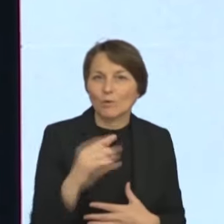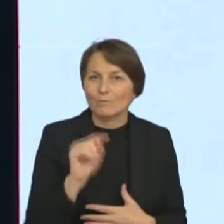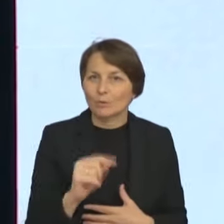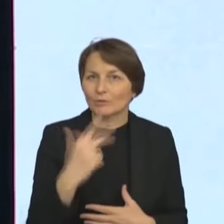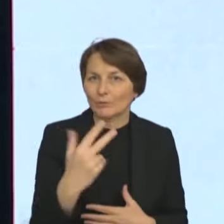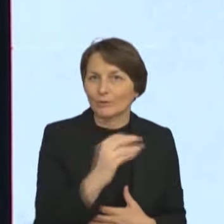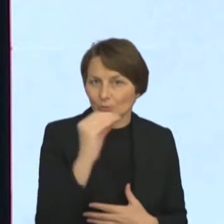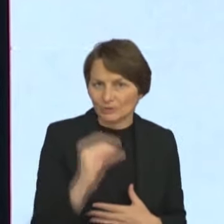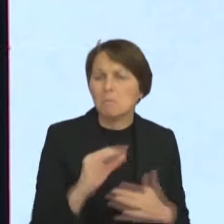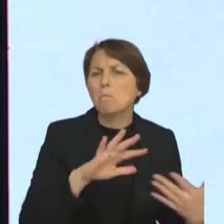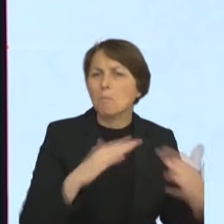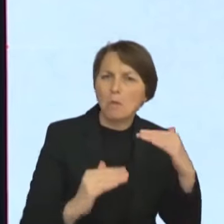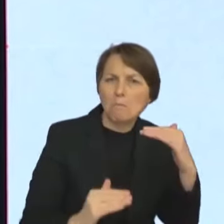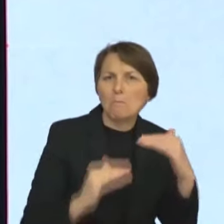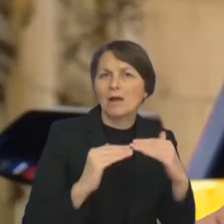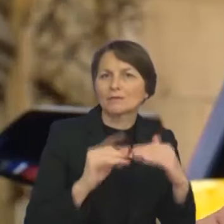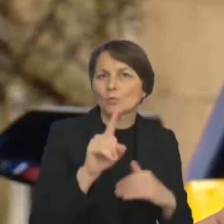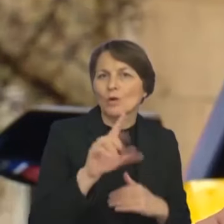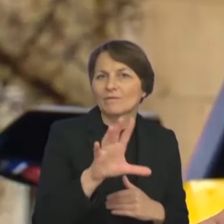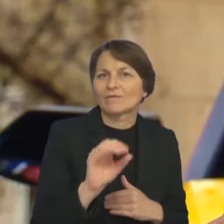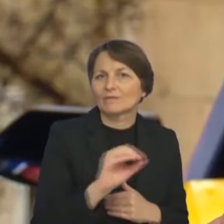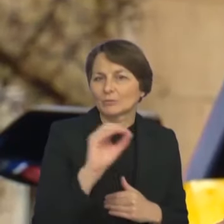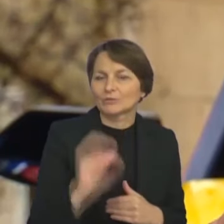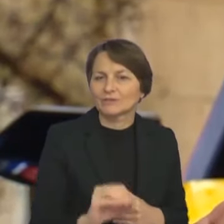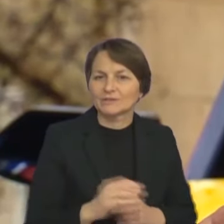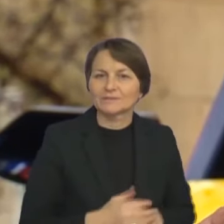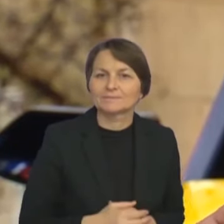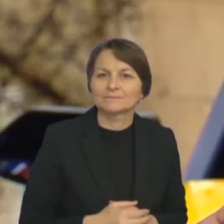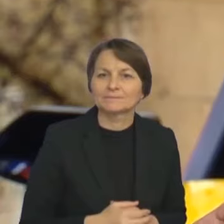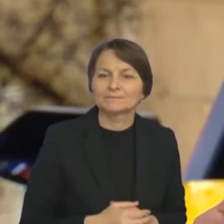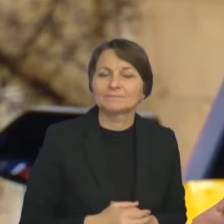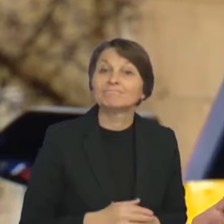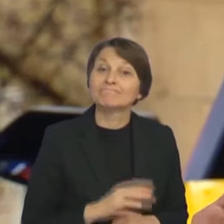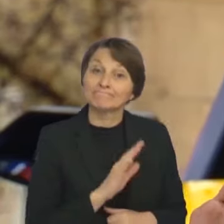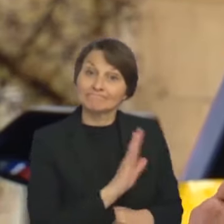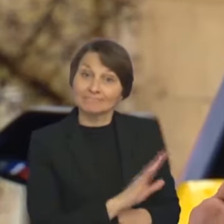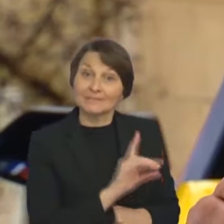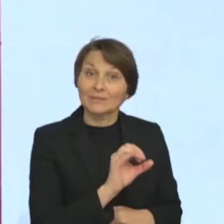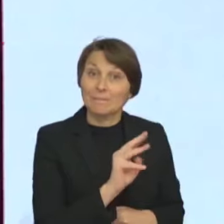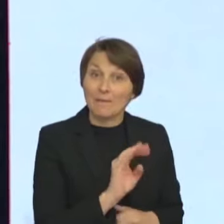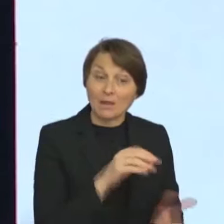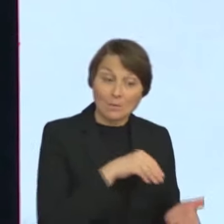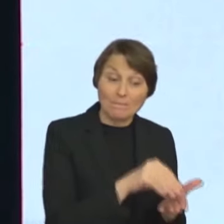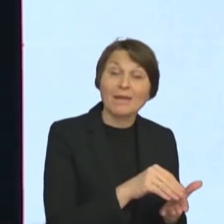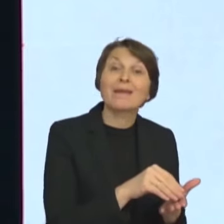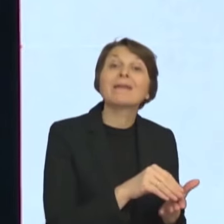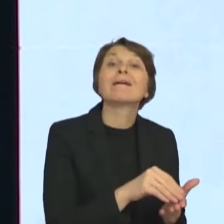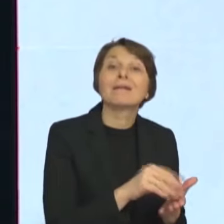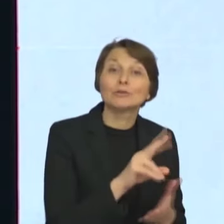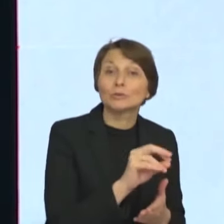maximum of 150%. Accordingly, Mr. De Meo's variable compensation for 2020 was set at a gross amount